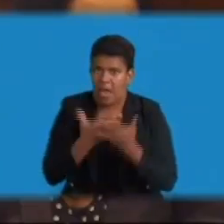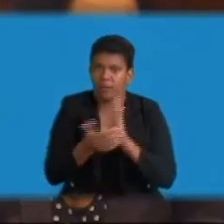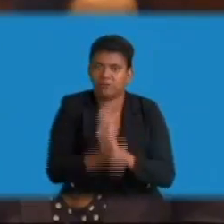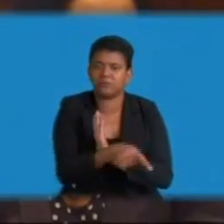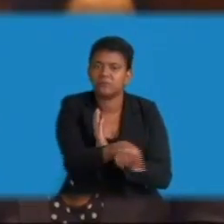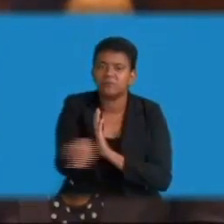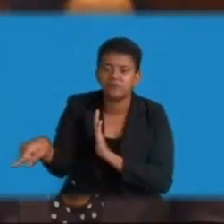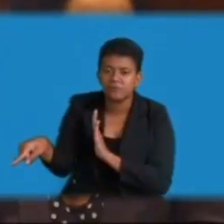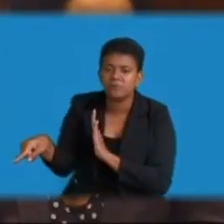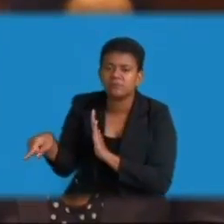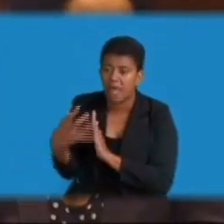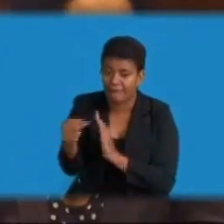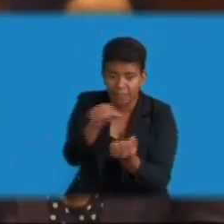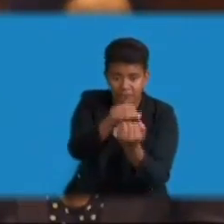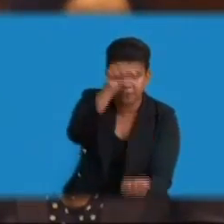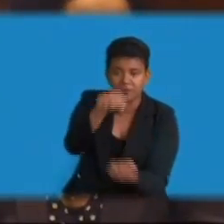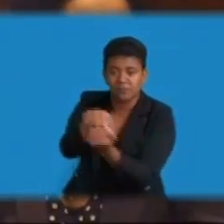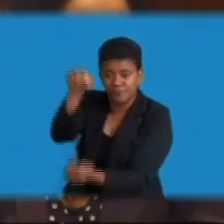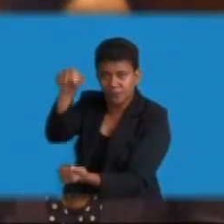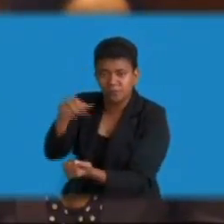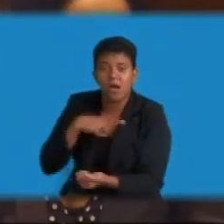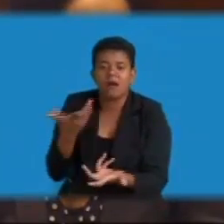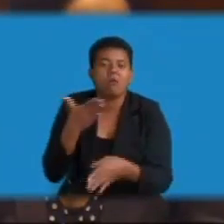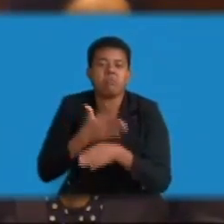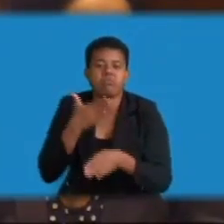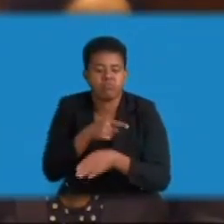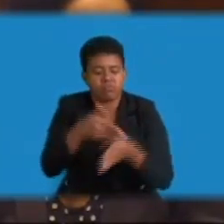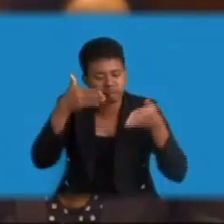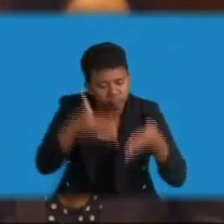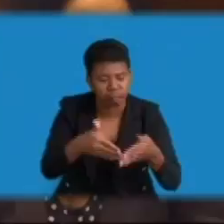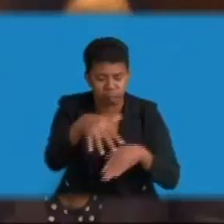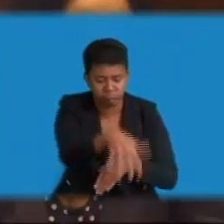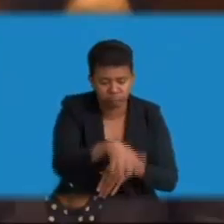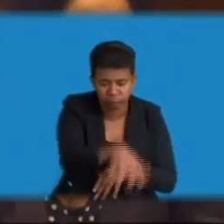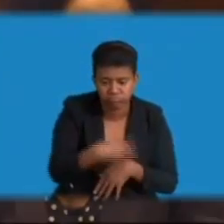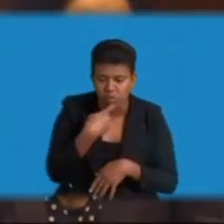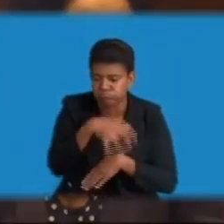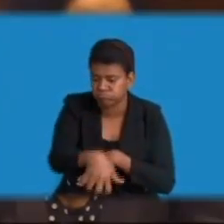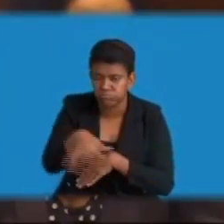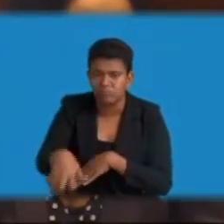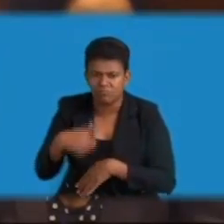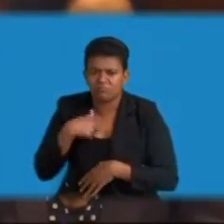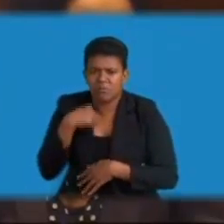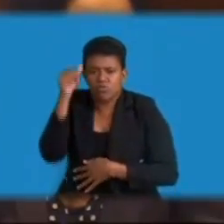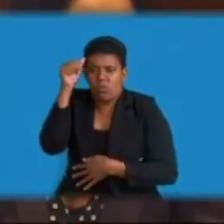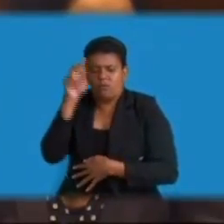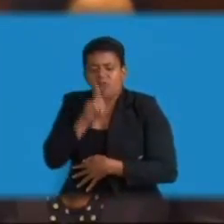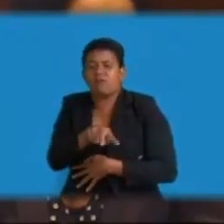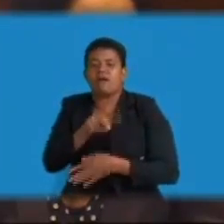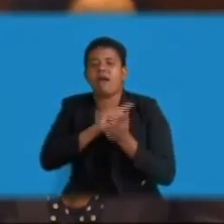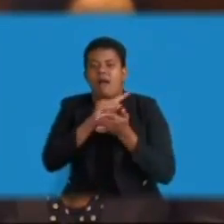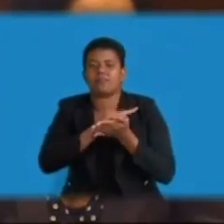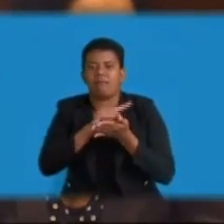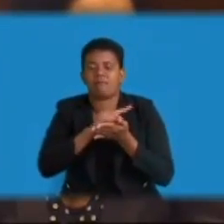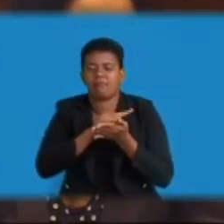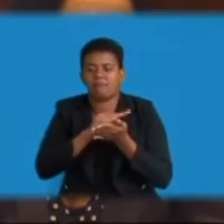at a certificate level to work within that particular sector. And I know this is something that may come up a little later, but Madam Speaker, with respect to the